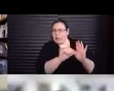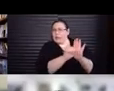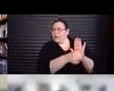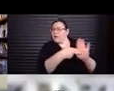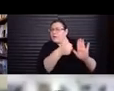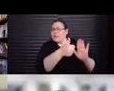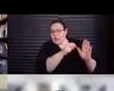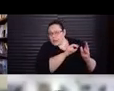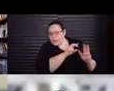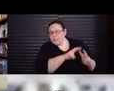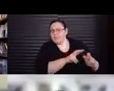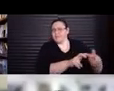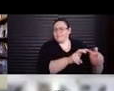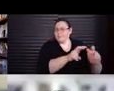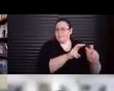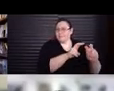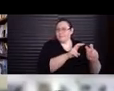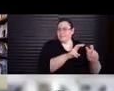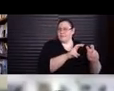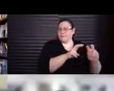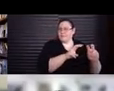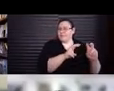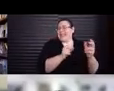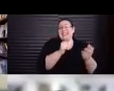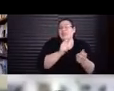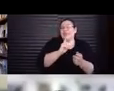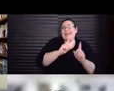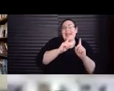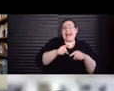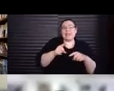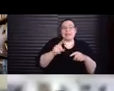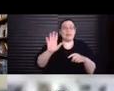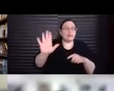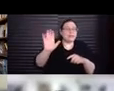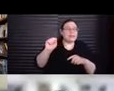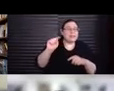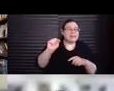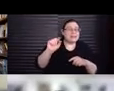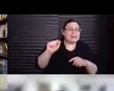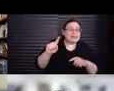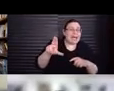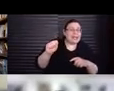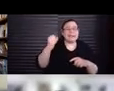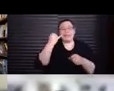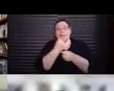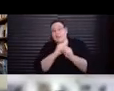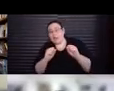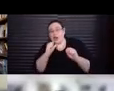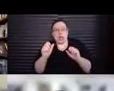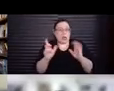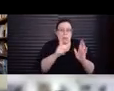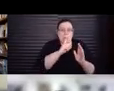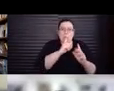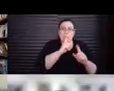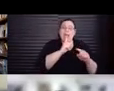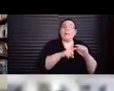that, it doesn't really answer, you know, their status or like their free status, but he has done a lot of that work that